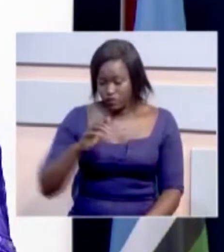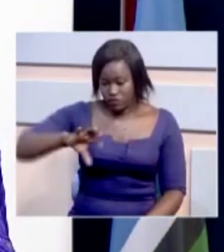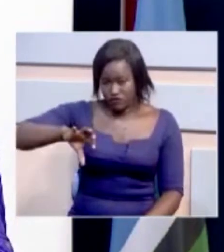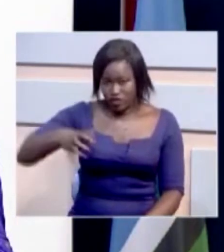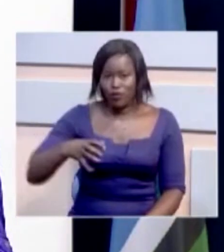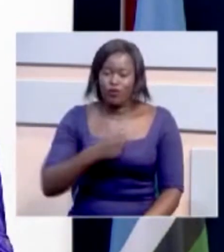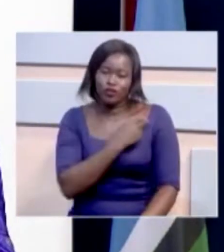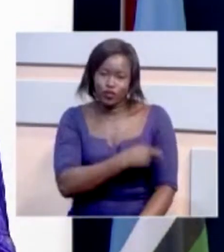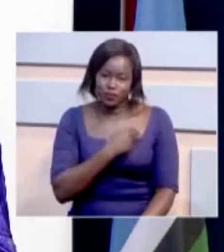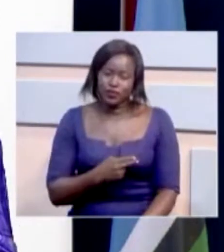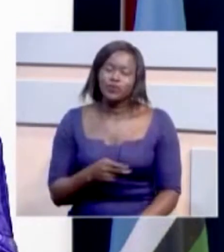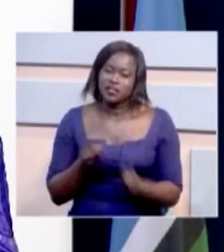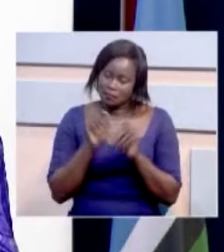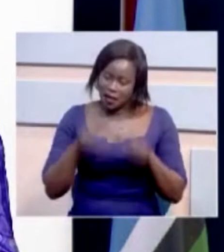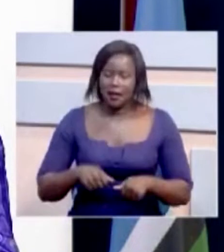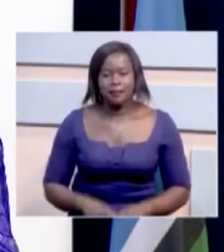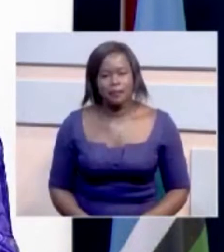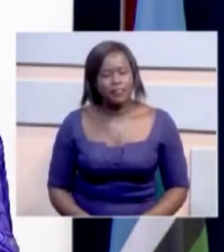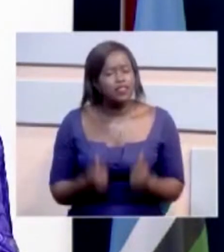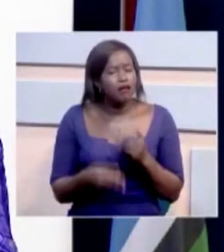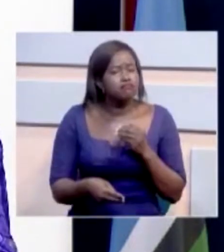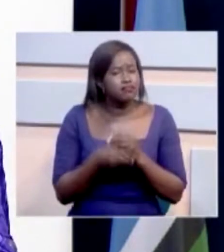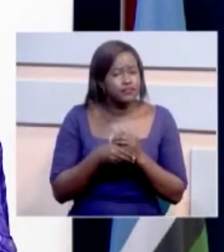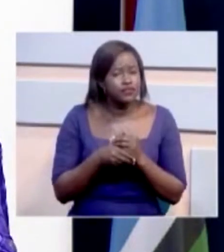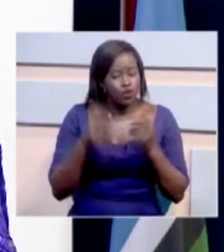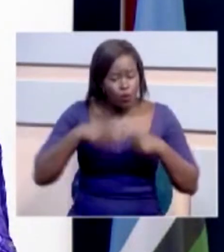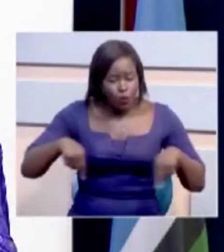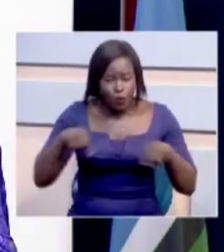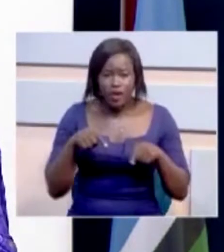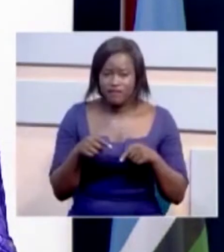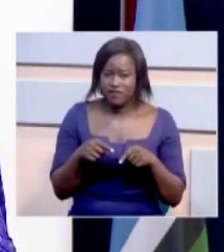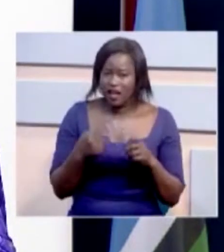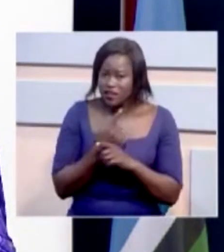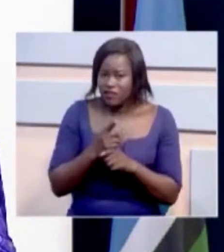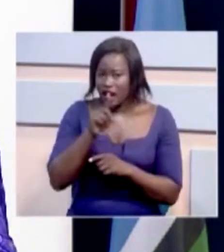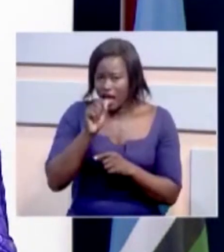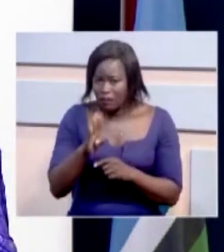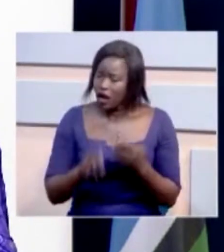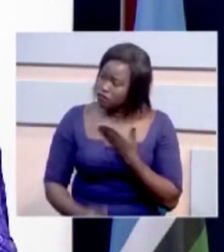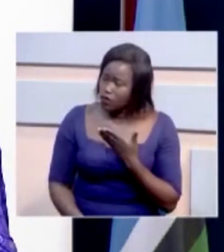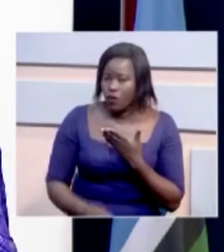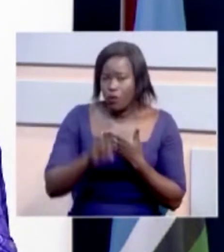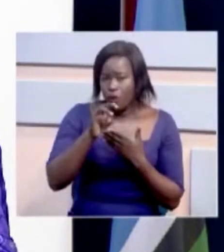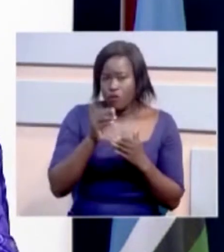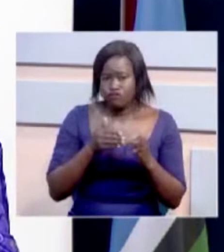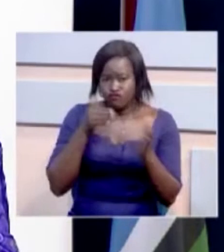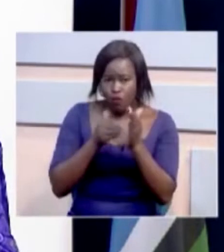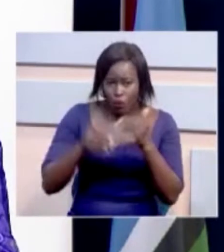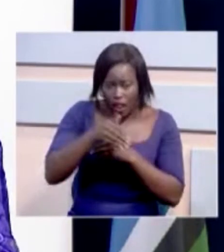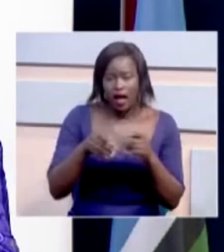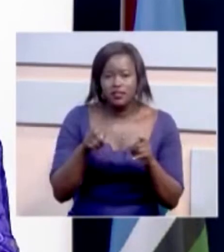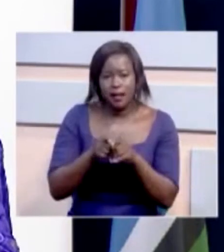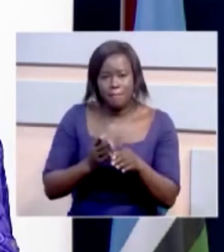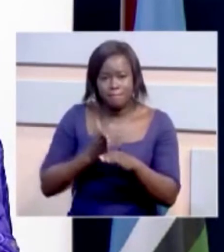Hospital. In addition, we have equipped laboratories at Mutukula and Malaba borders